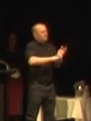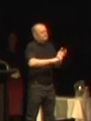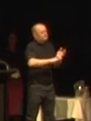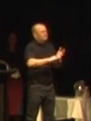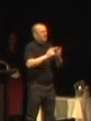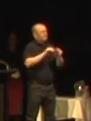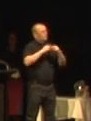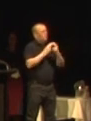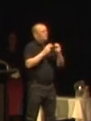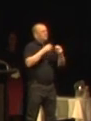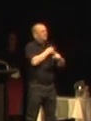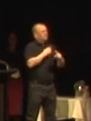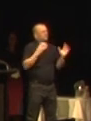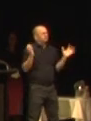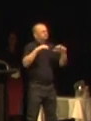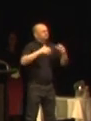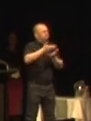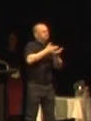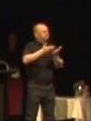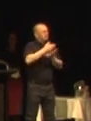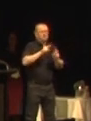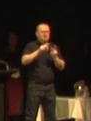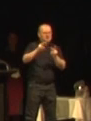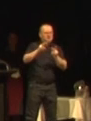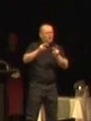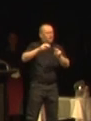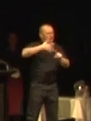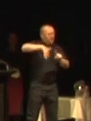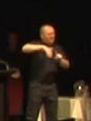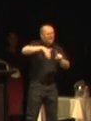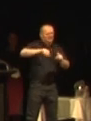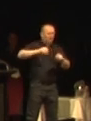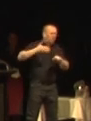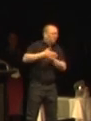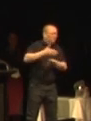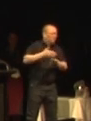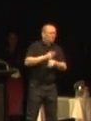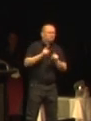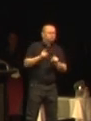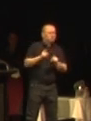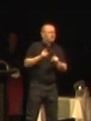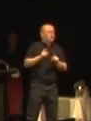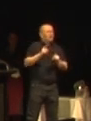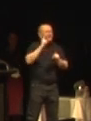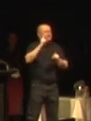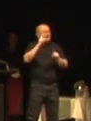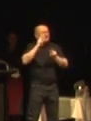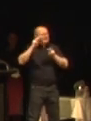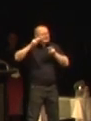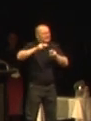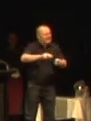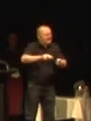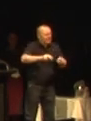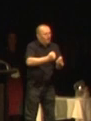they can see the map of thousands of local institutions pulling in the same direction. If they can see evidence, the body language of that, it's going to be the